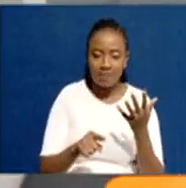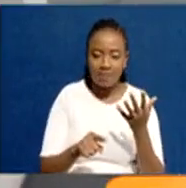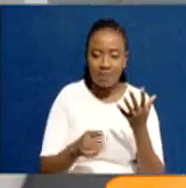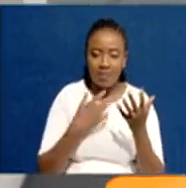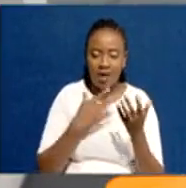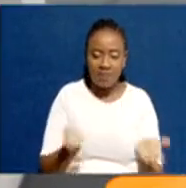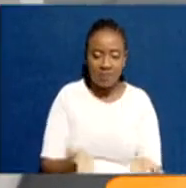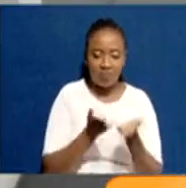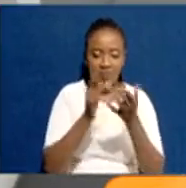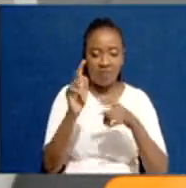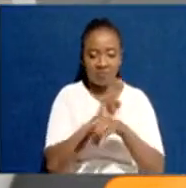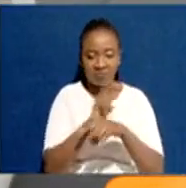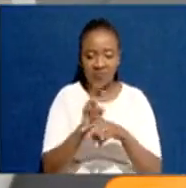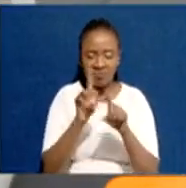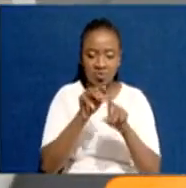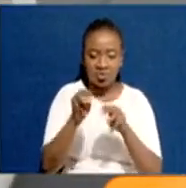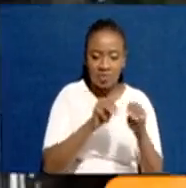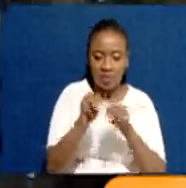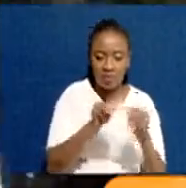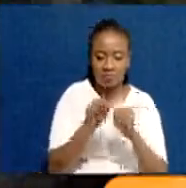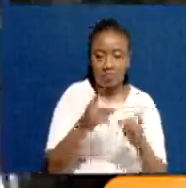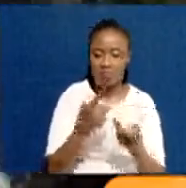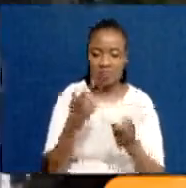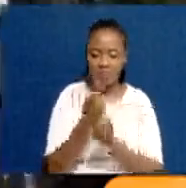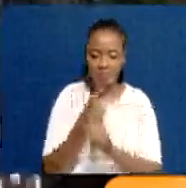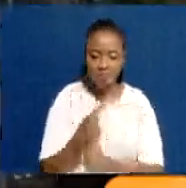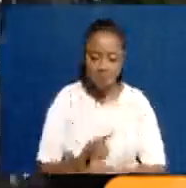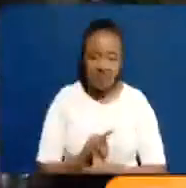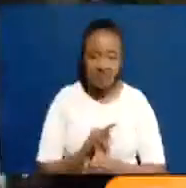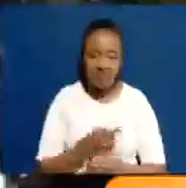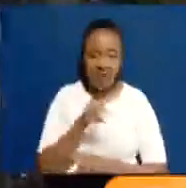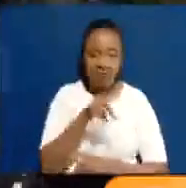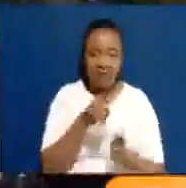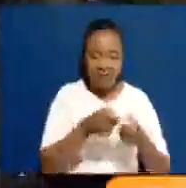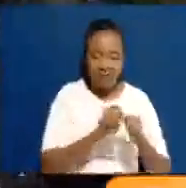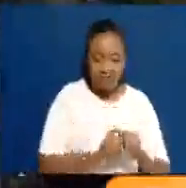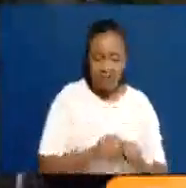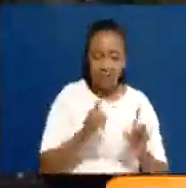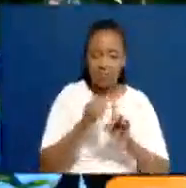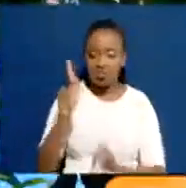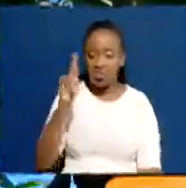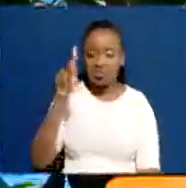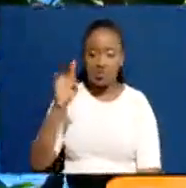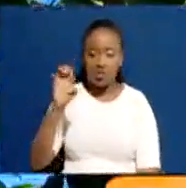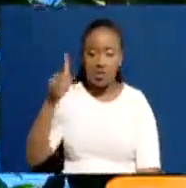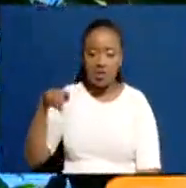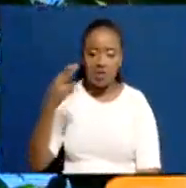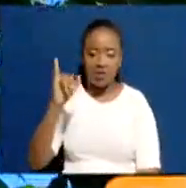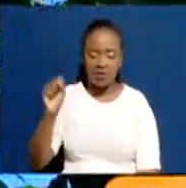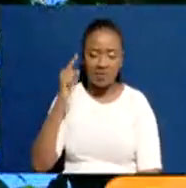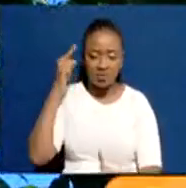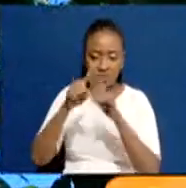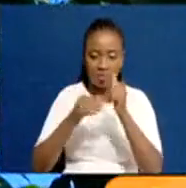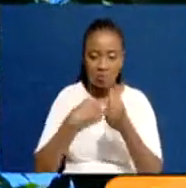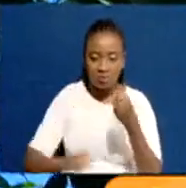improved surveillance and management of scale insect pests. The project, spearheaded by KEPHIS, aims to strengthen the capacity of Kenya, Uganda,